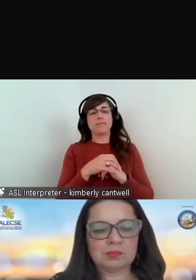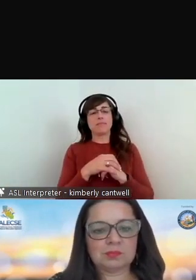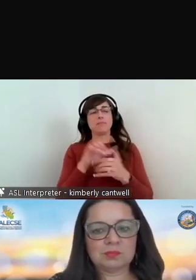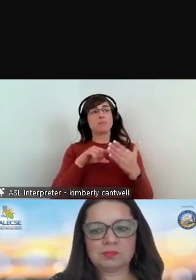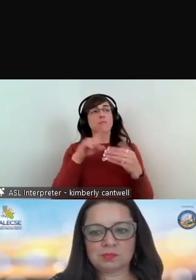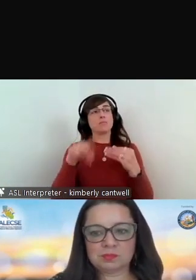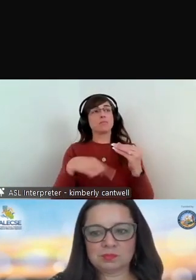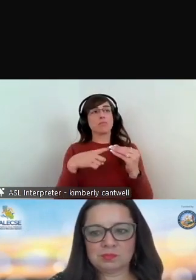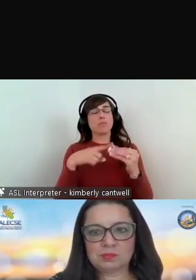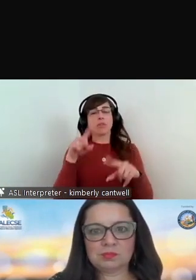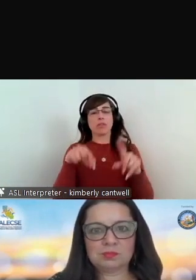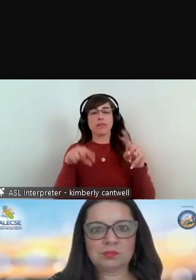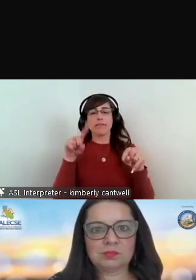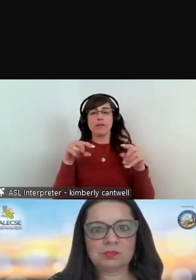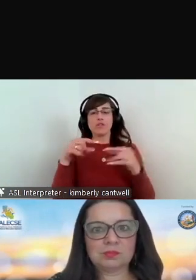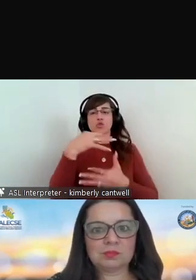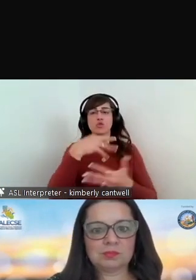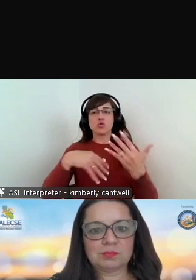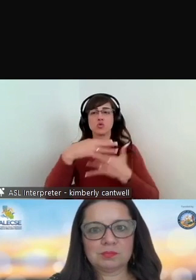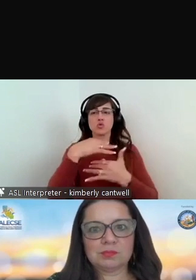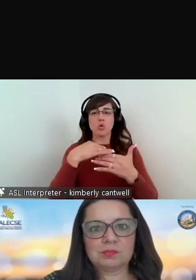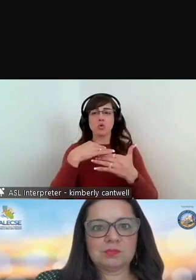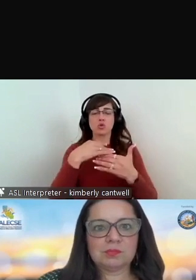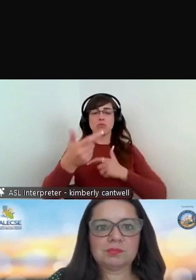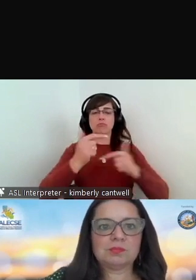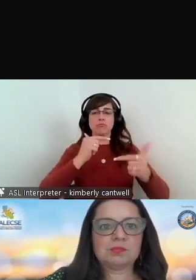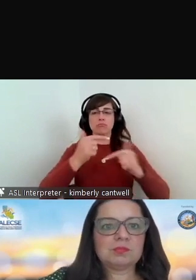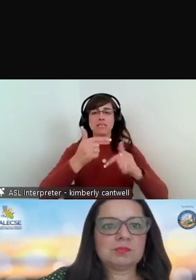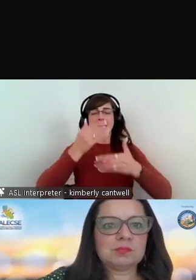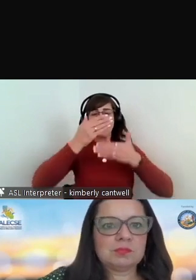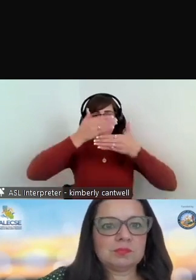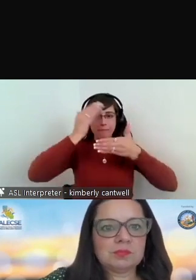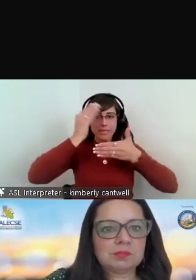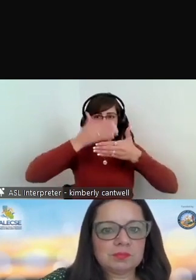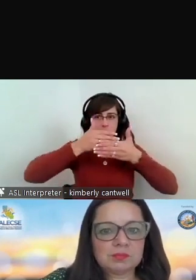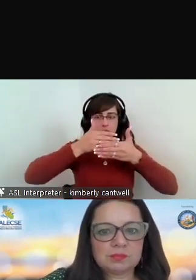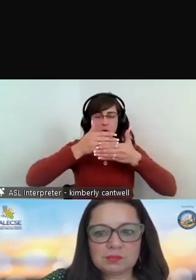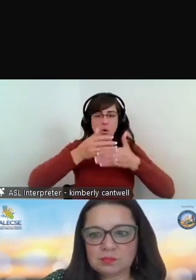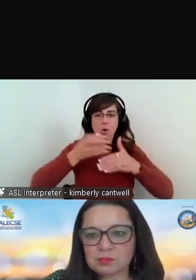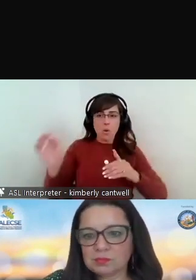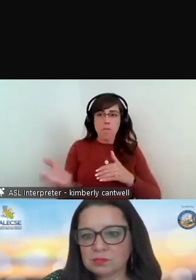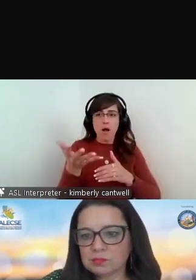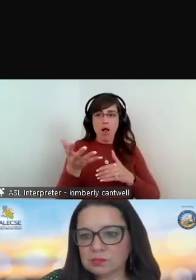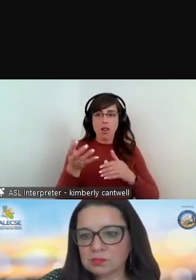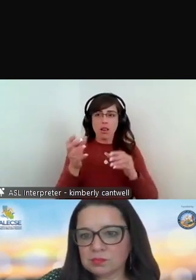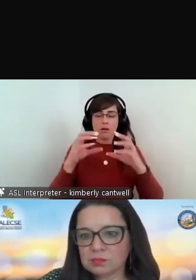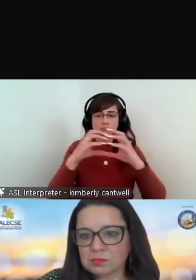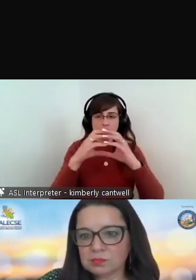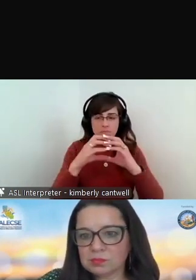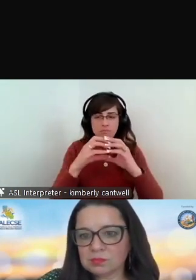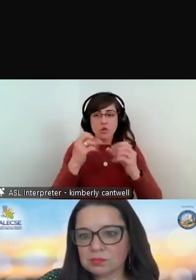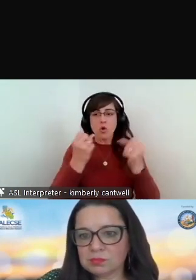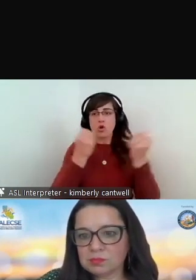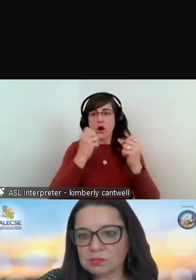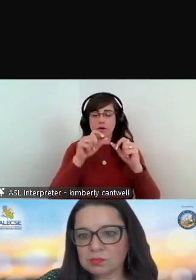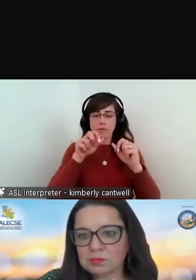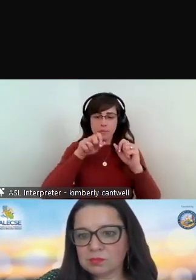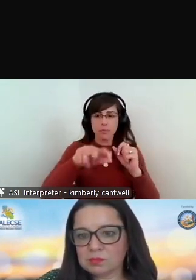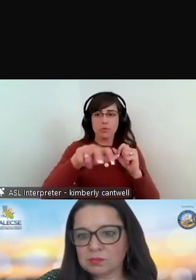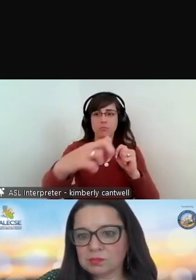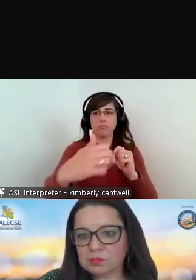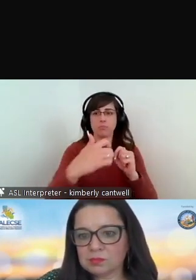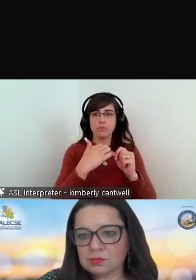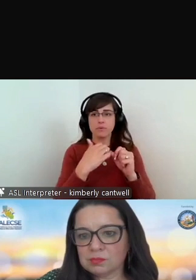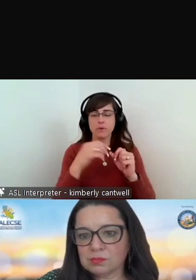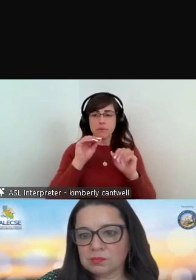What about very social back and forth games like peekaboo, or rolling a ball back and forth, or a pullback car back and